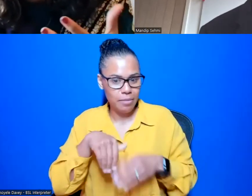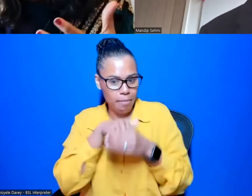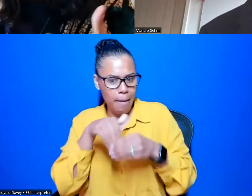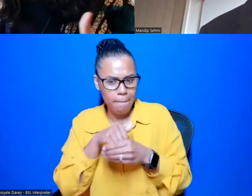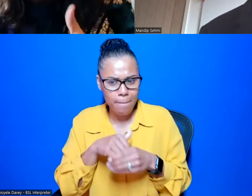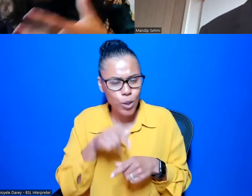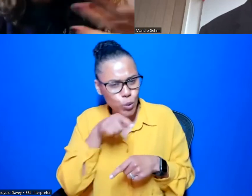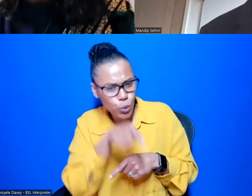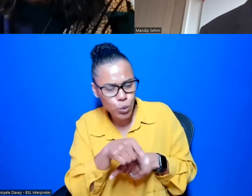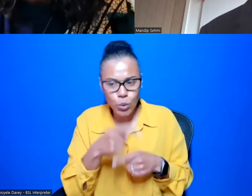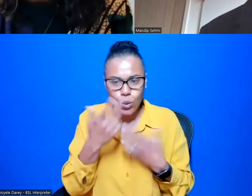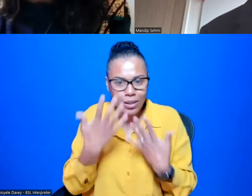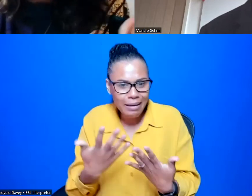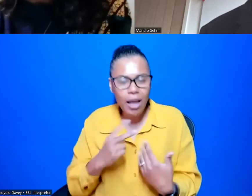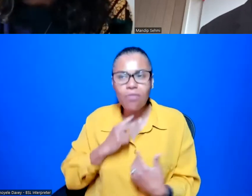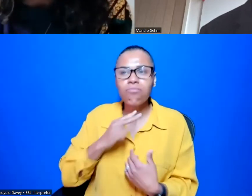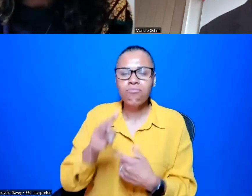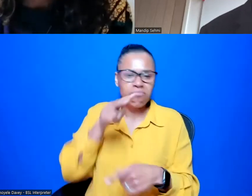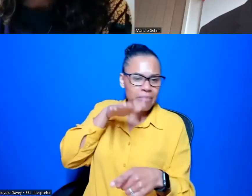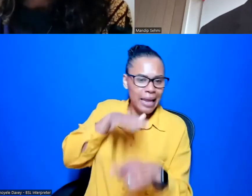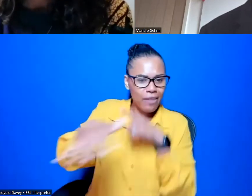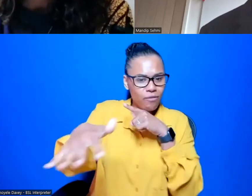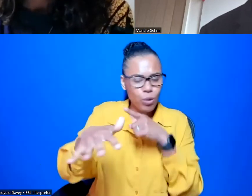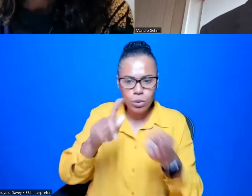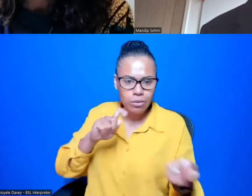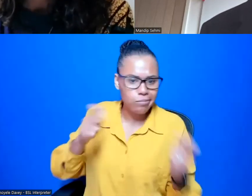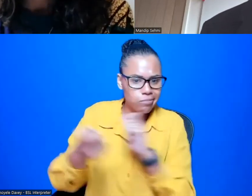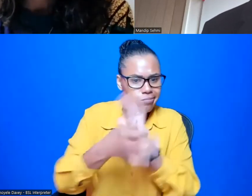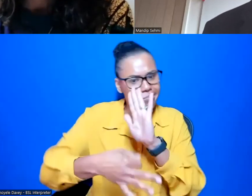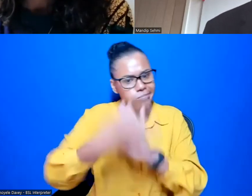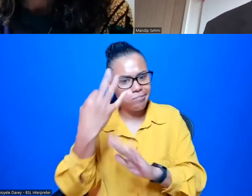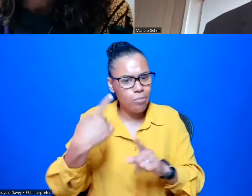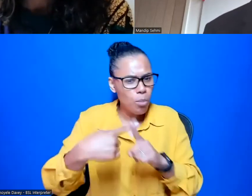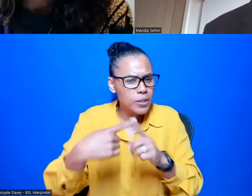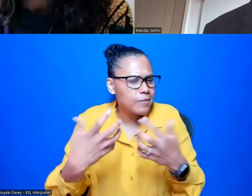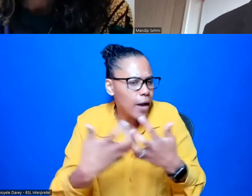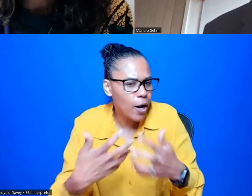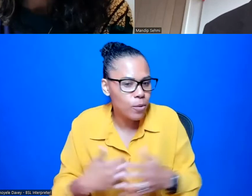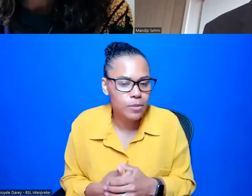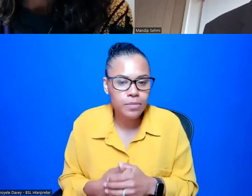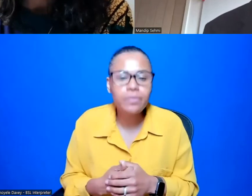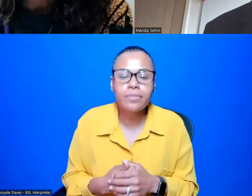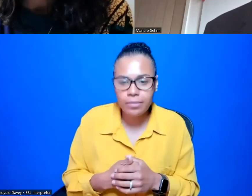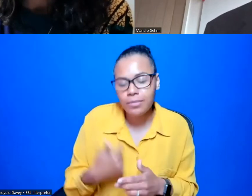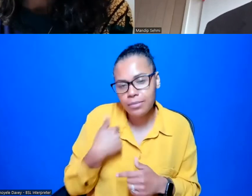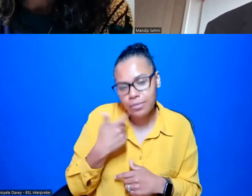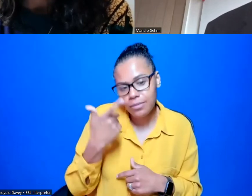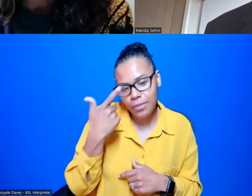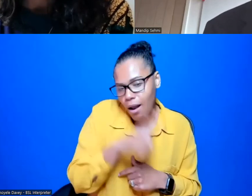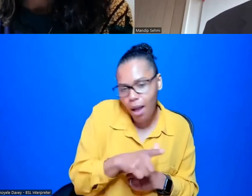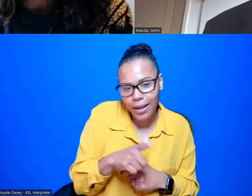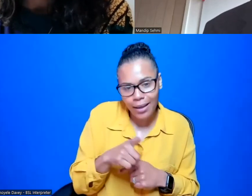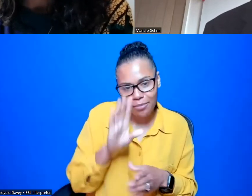to influence this space? Yeah, I'm very lucky to be part of the Great Britain Wheelchair Rugby